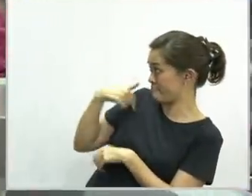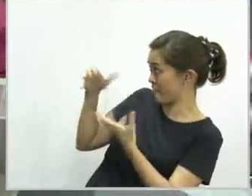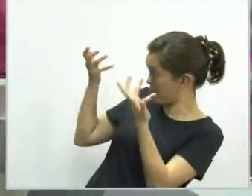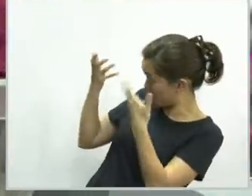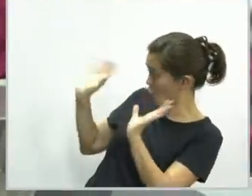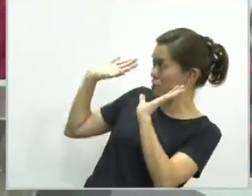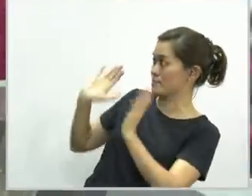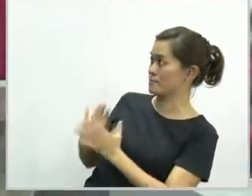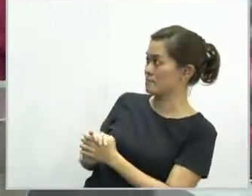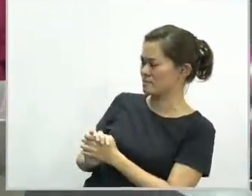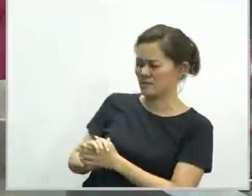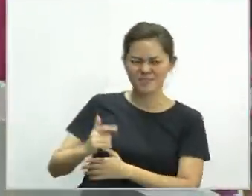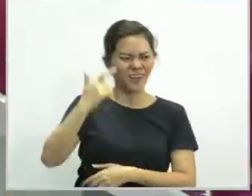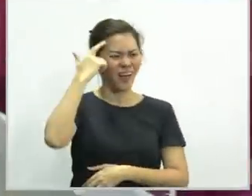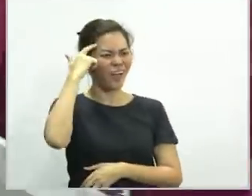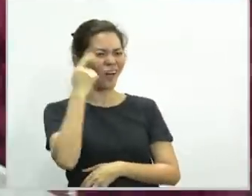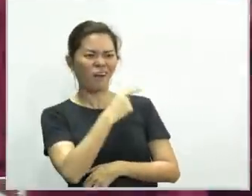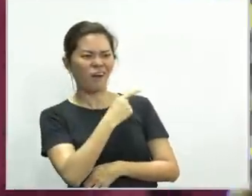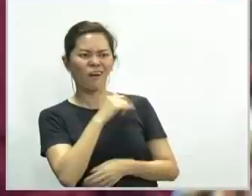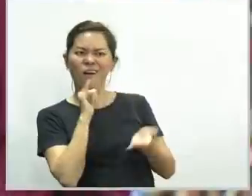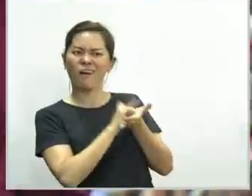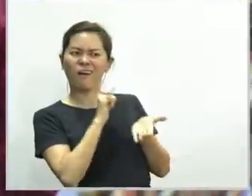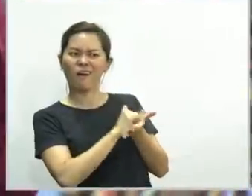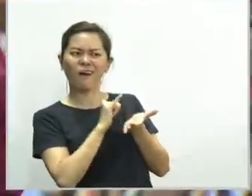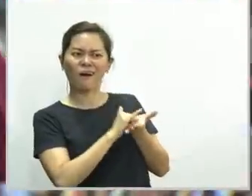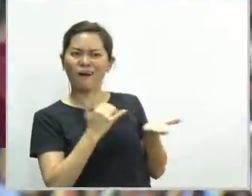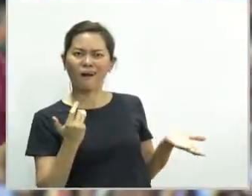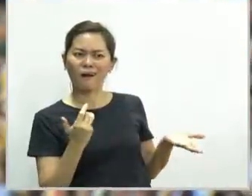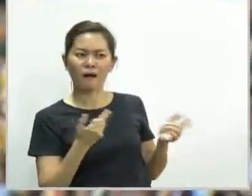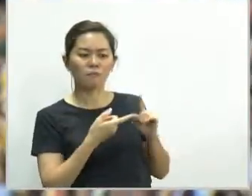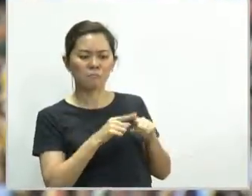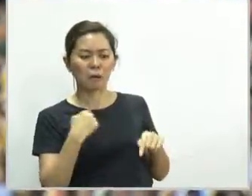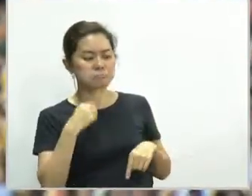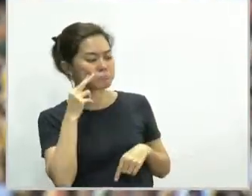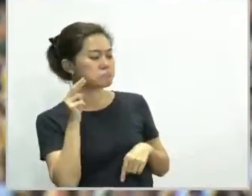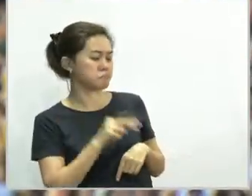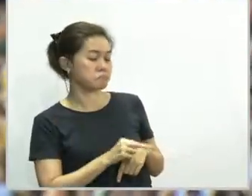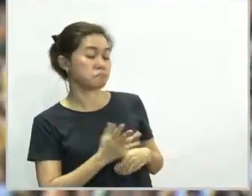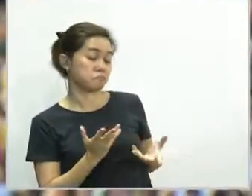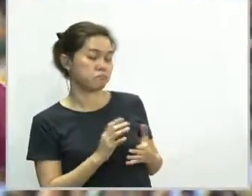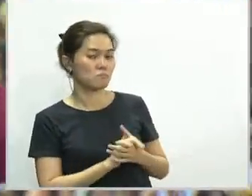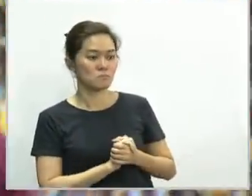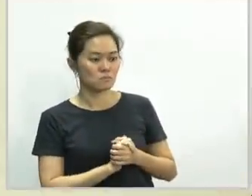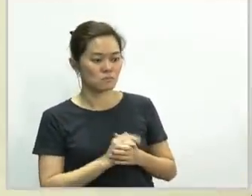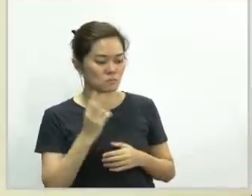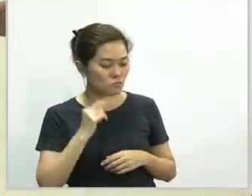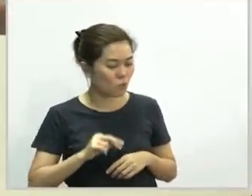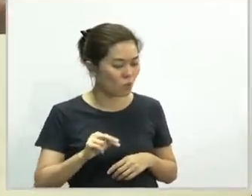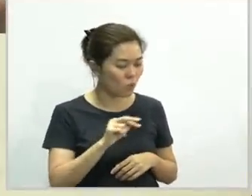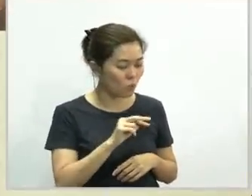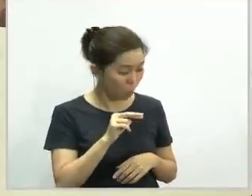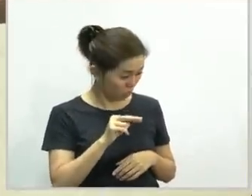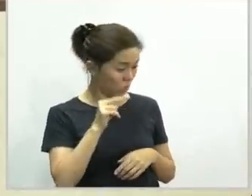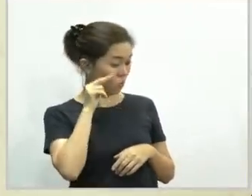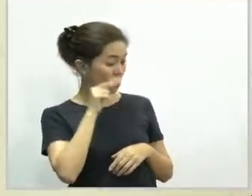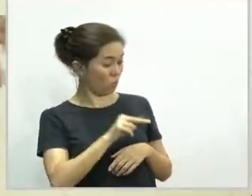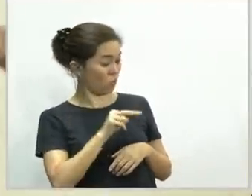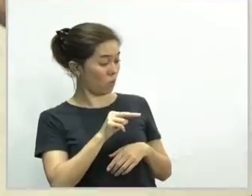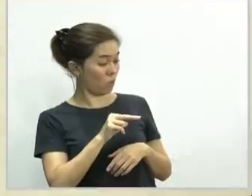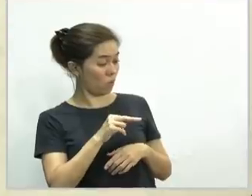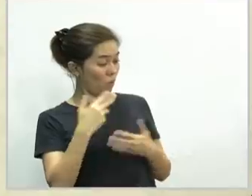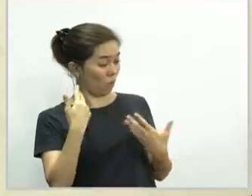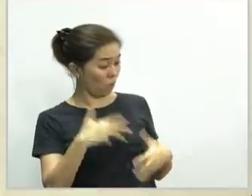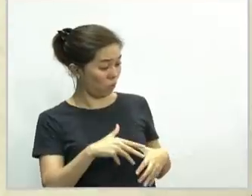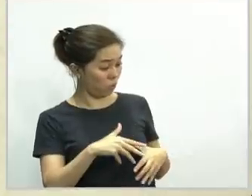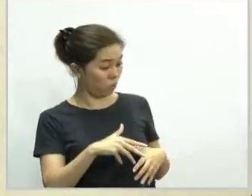it." He thought she couldn't have done it, but let me go and see. He went and had a look. All